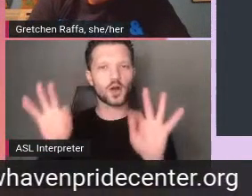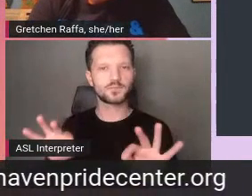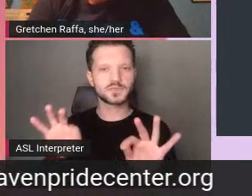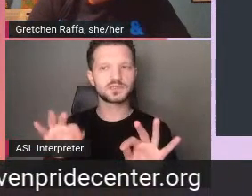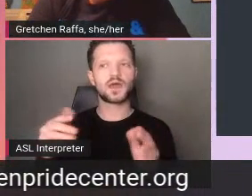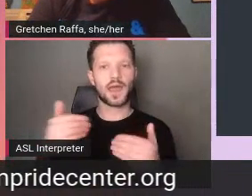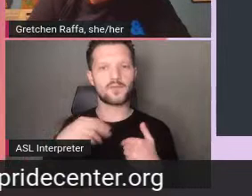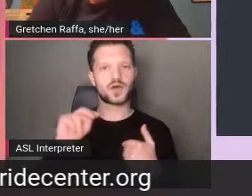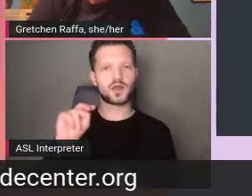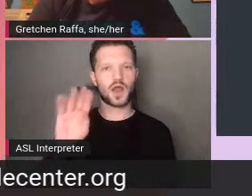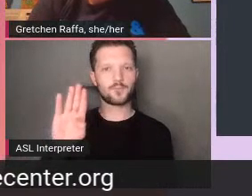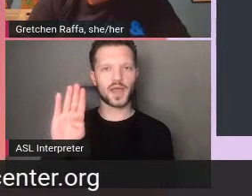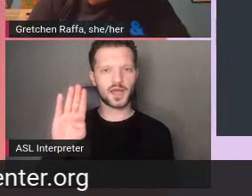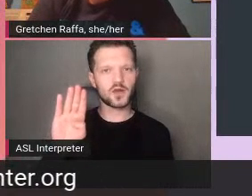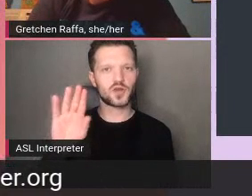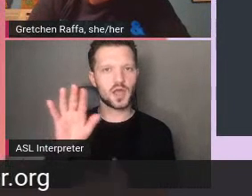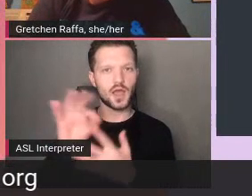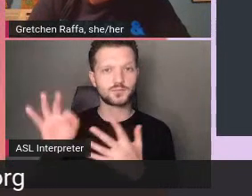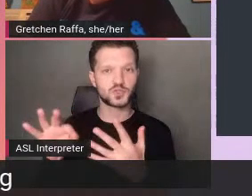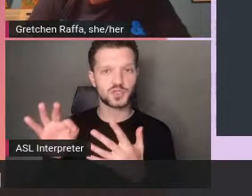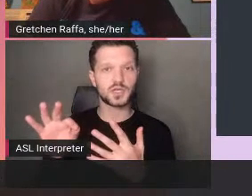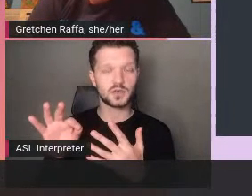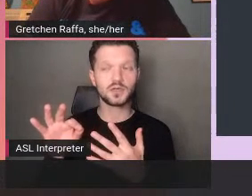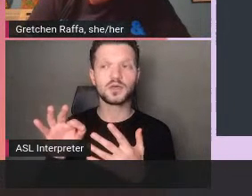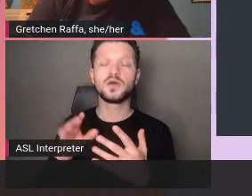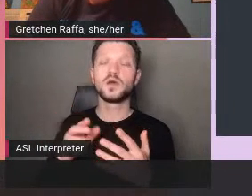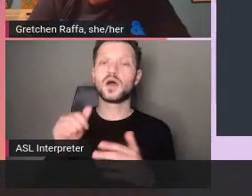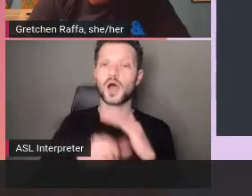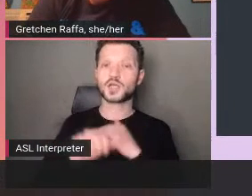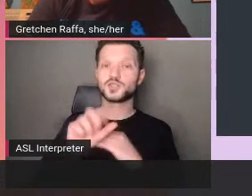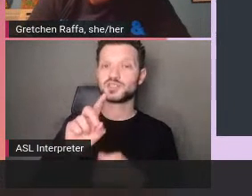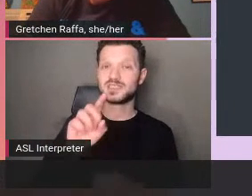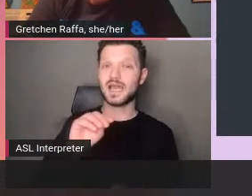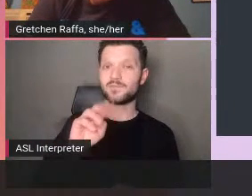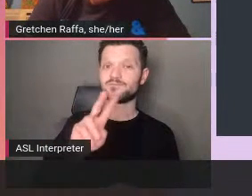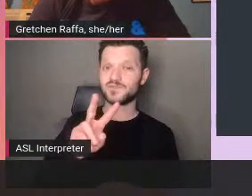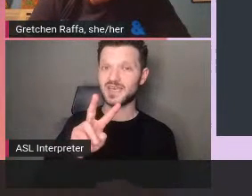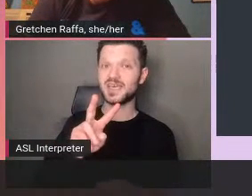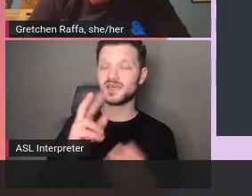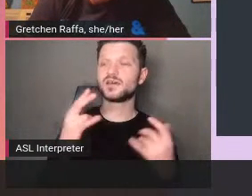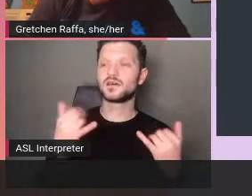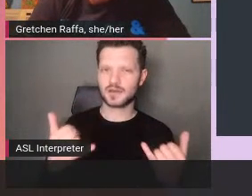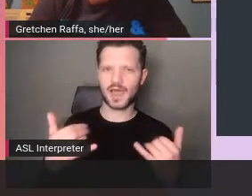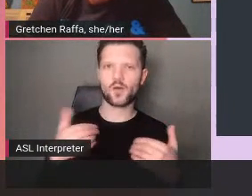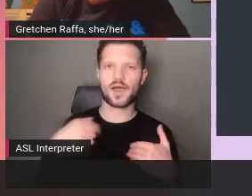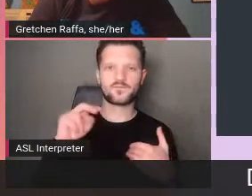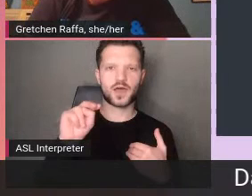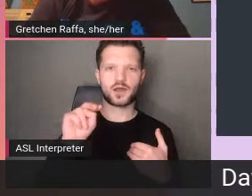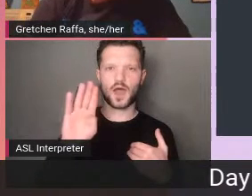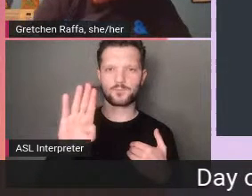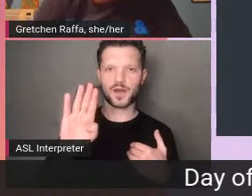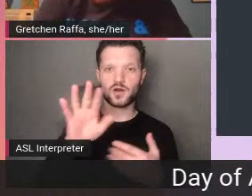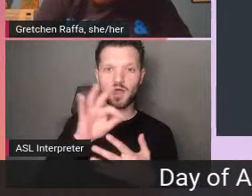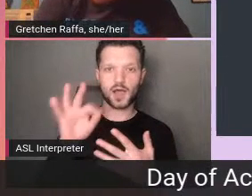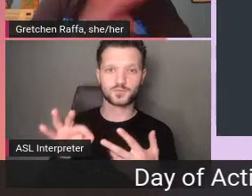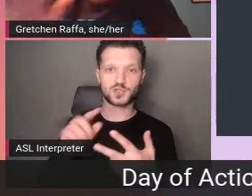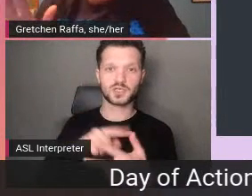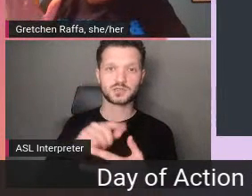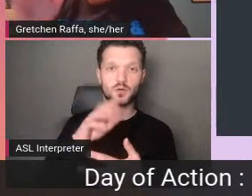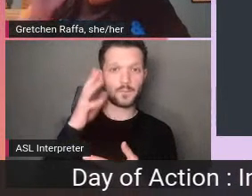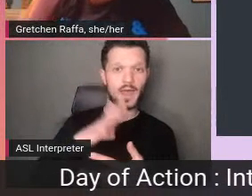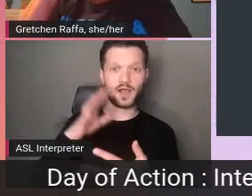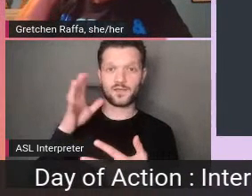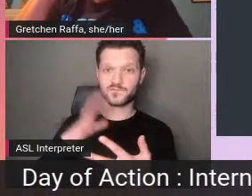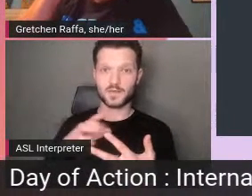We currently have that option through the Department of Motor Vehicle, that there is now a non-binary option on our license. We want to make